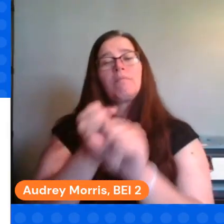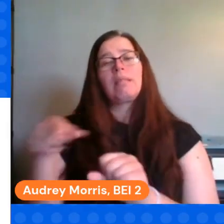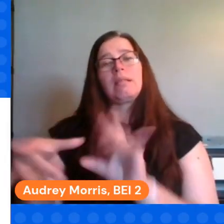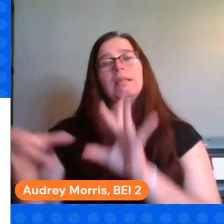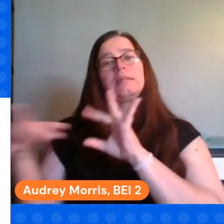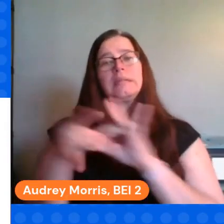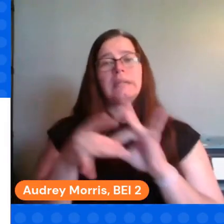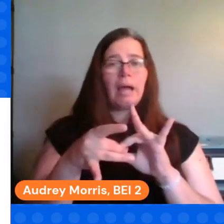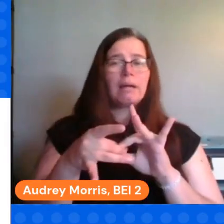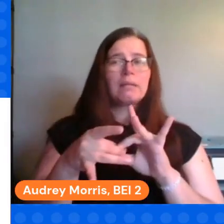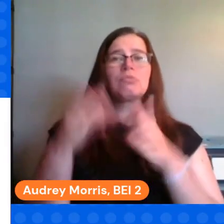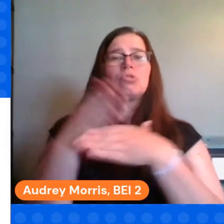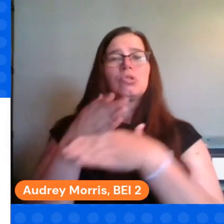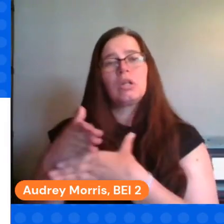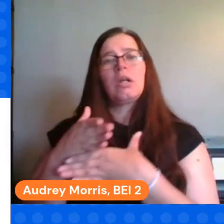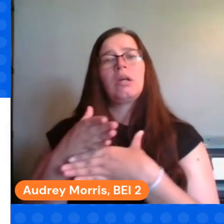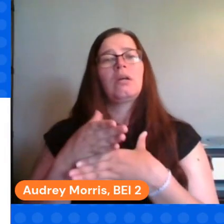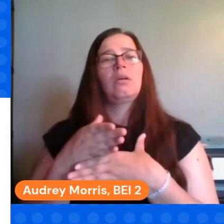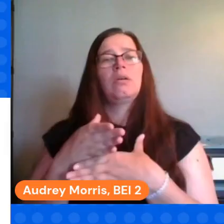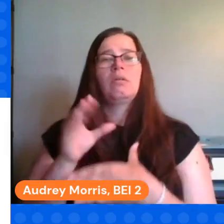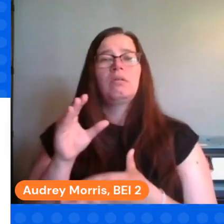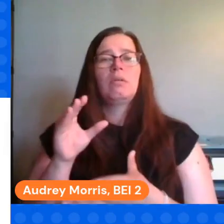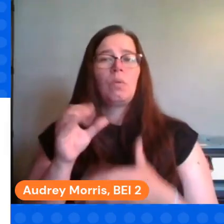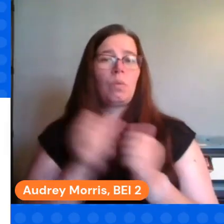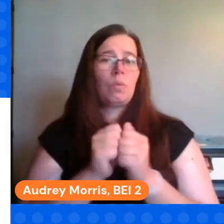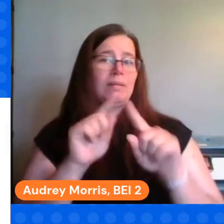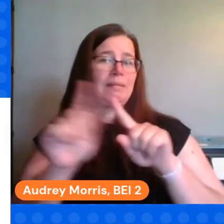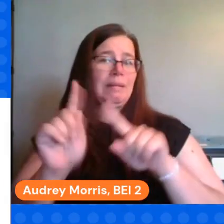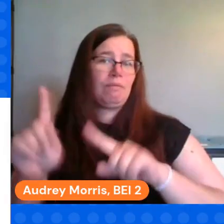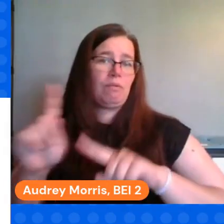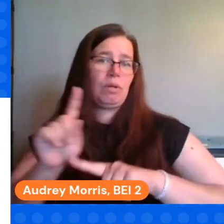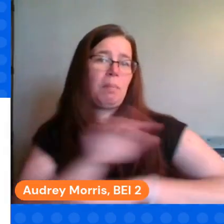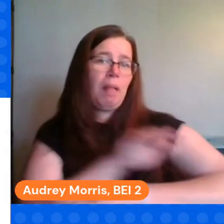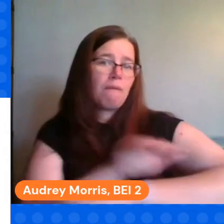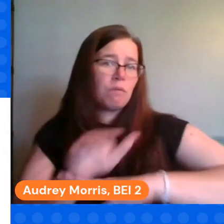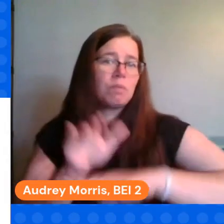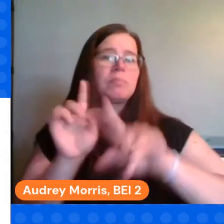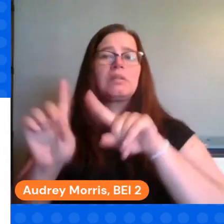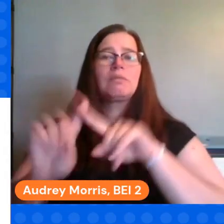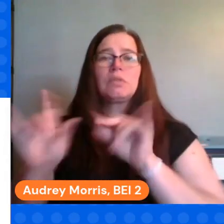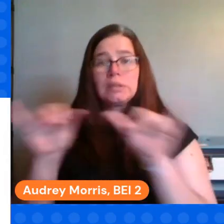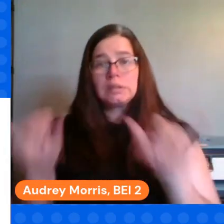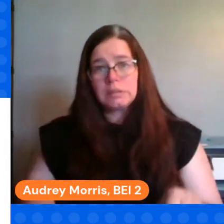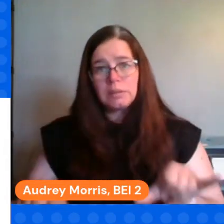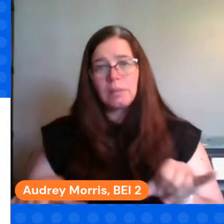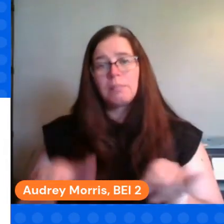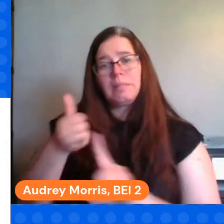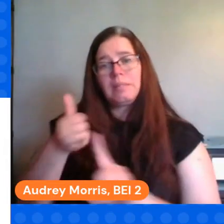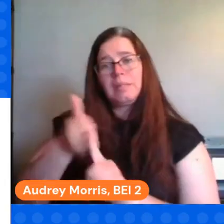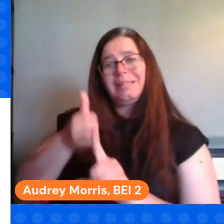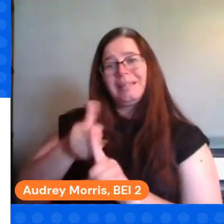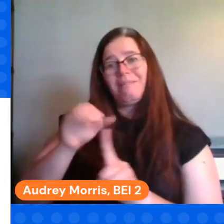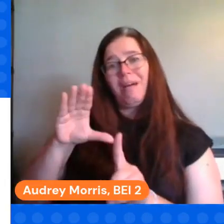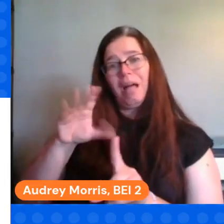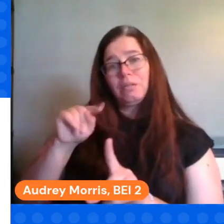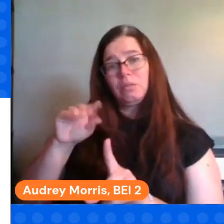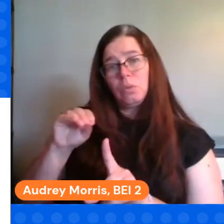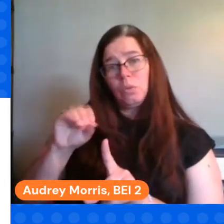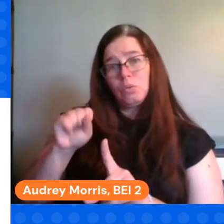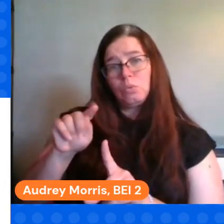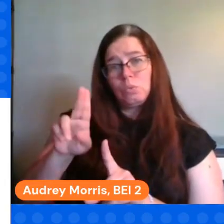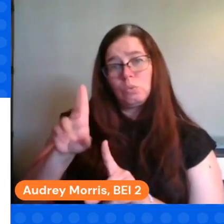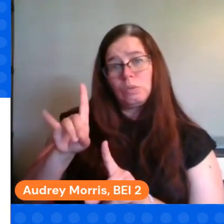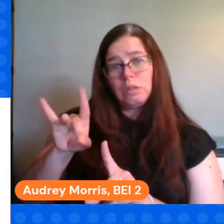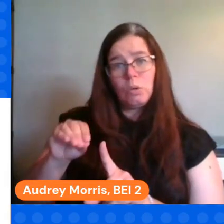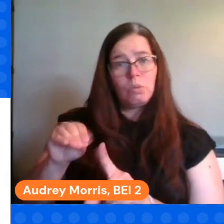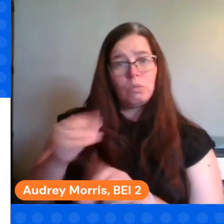to share OctoStudio projects with many different platforms and systems, OctoStudio itself, the app, doesn't consume any data. So we're hoping